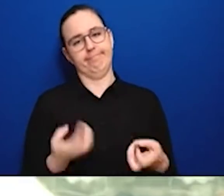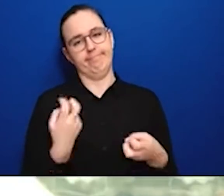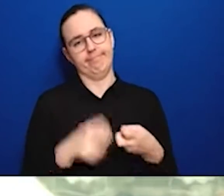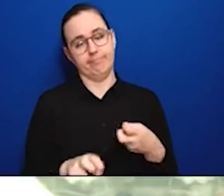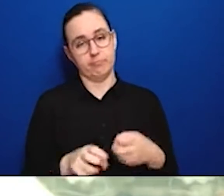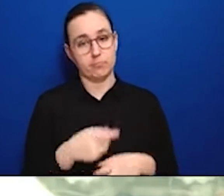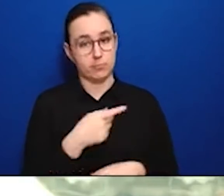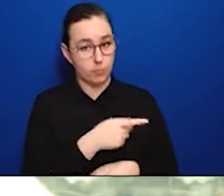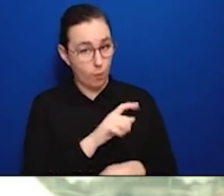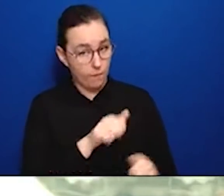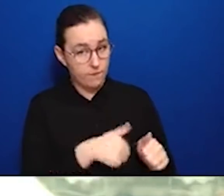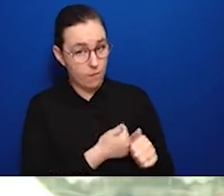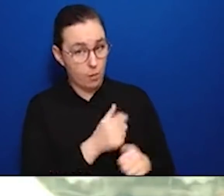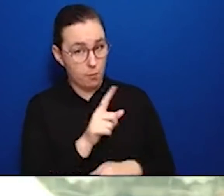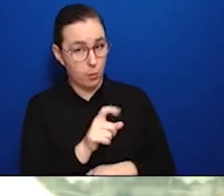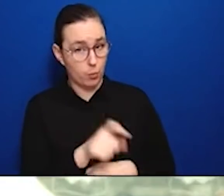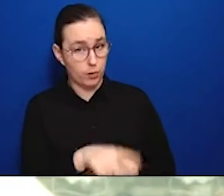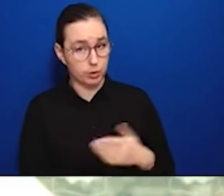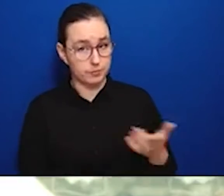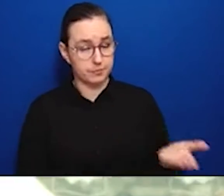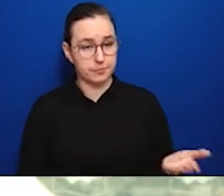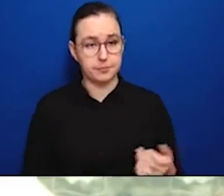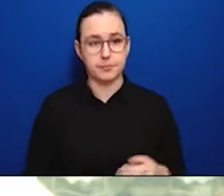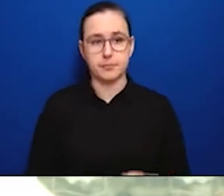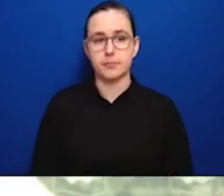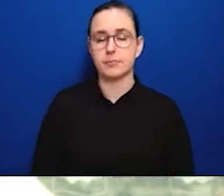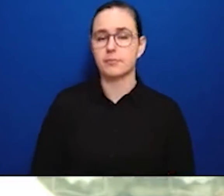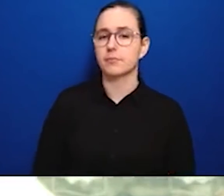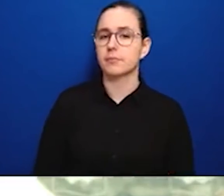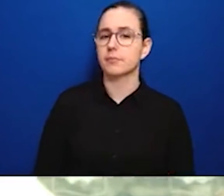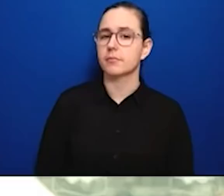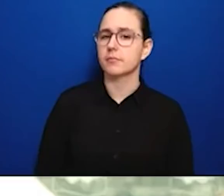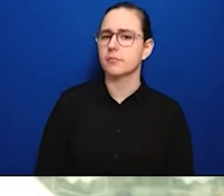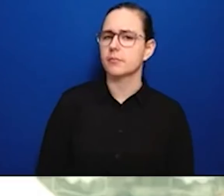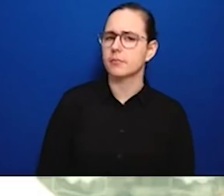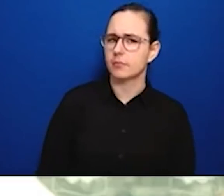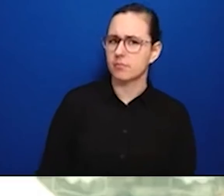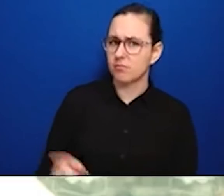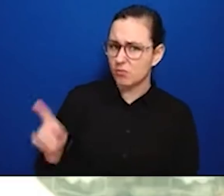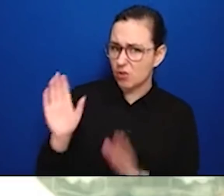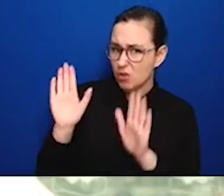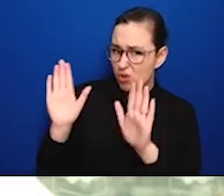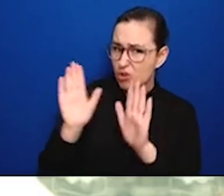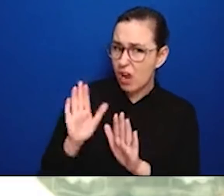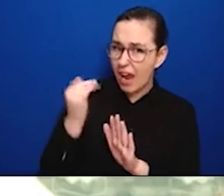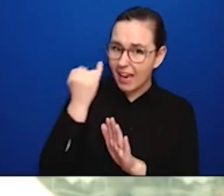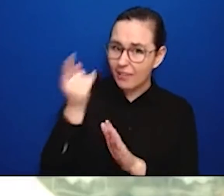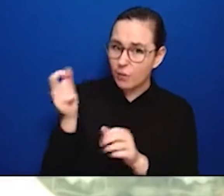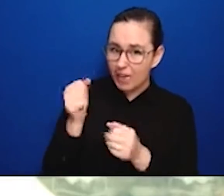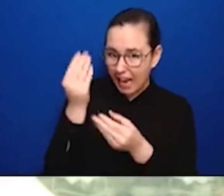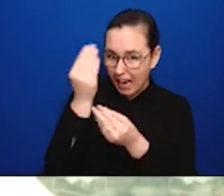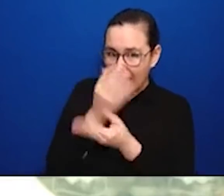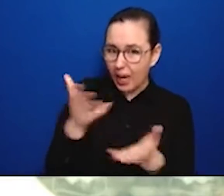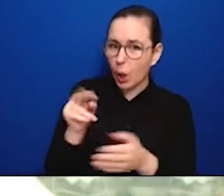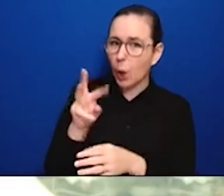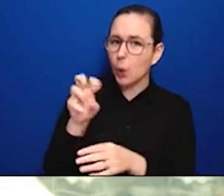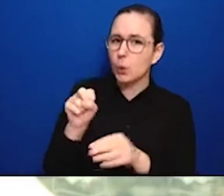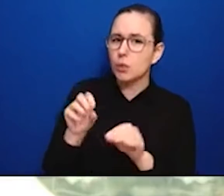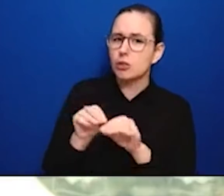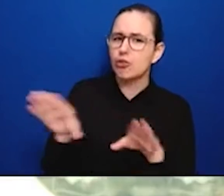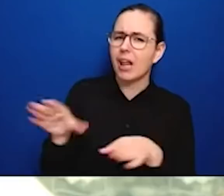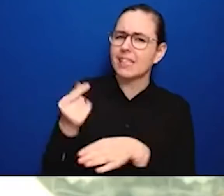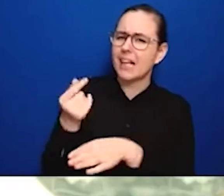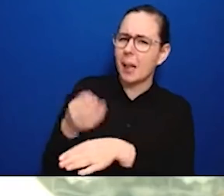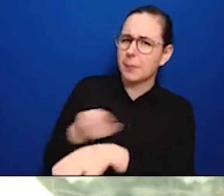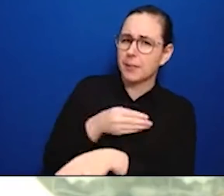and just it would be great to get the news release a couple of minutes earlier just so we could formulate our questions. I'm looking through it now, and it says that